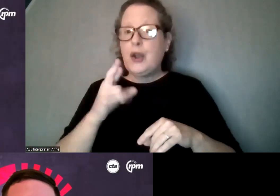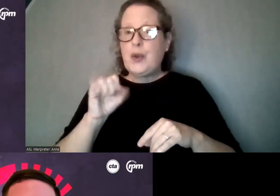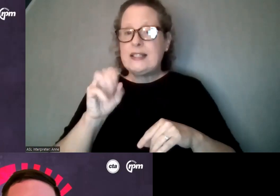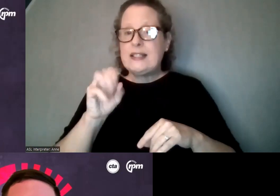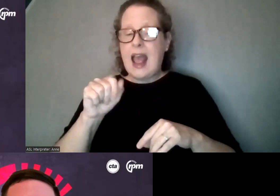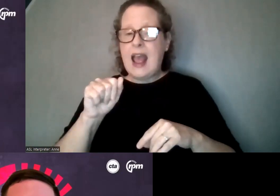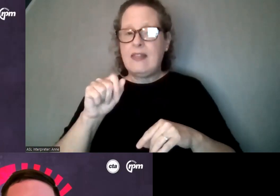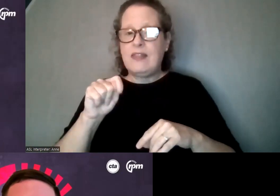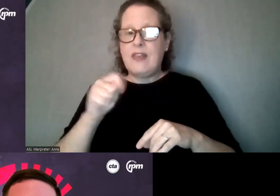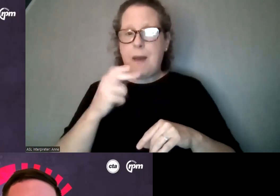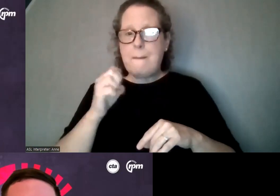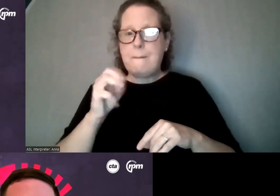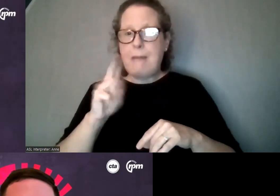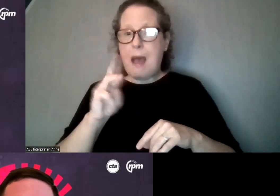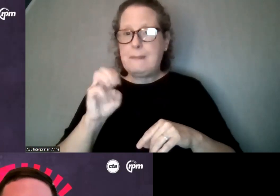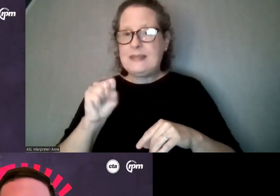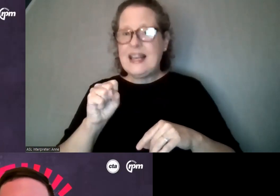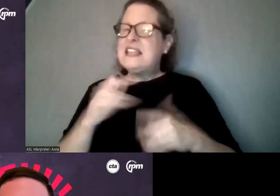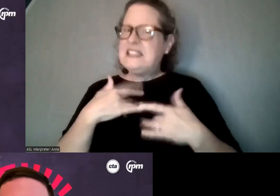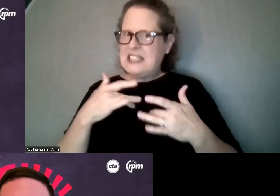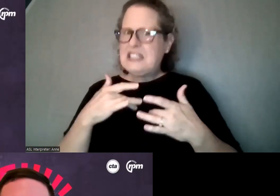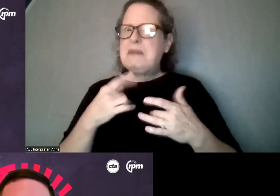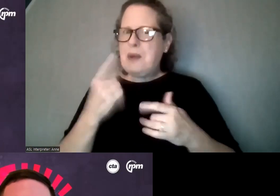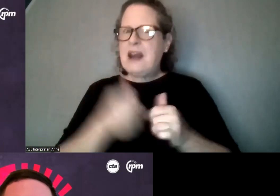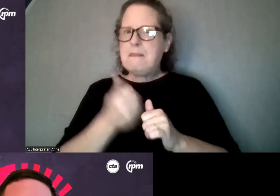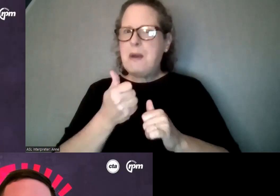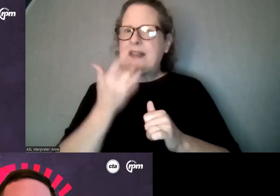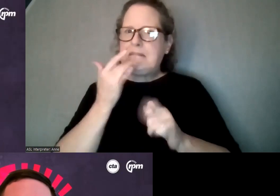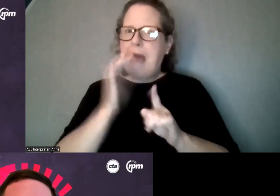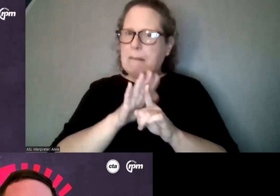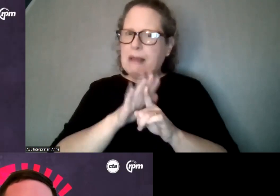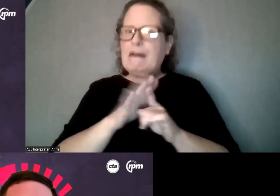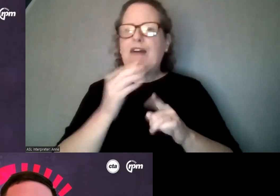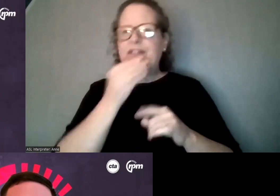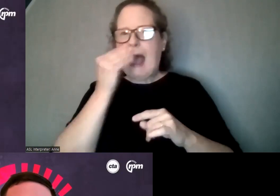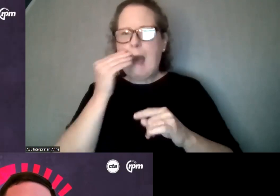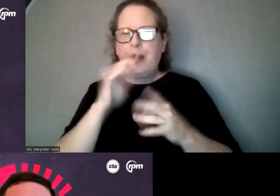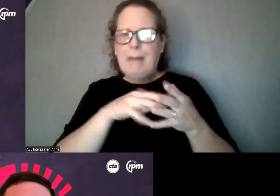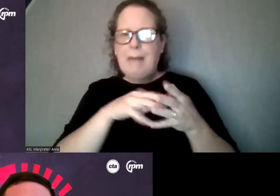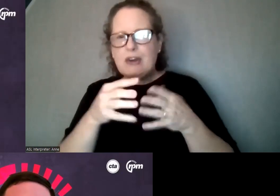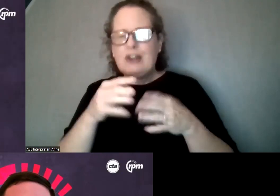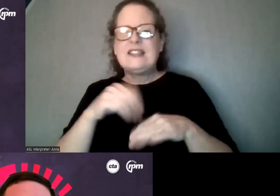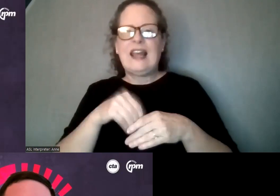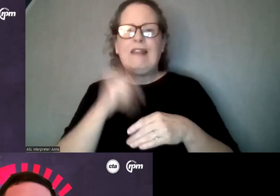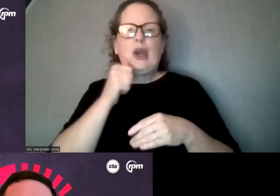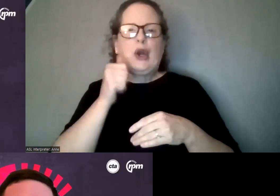popular flower patterns used in the girls' kimono. There's a million different type of the